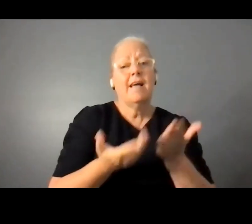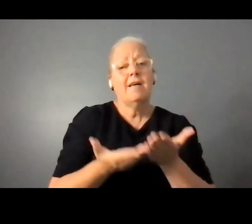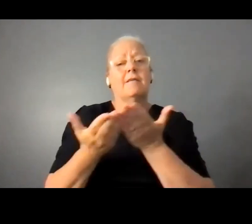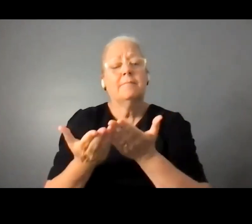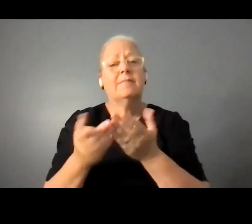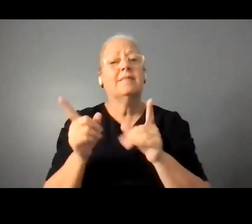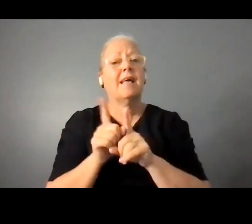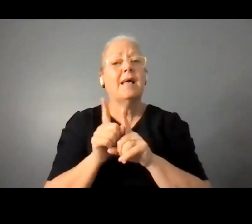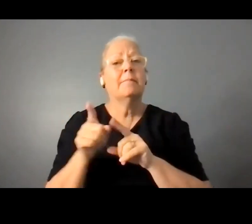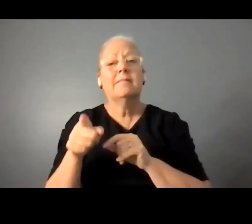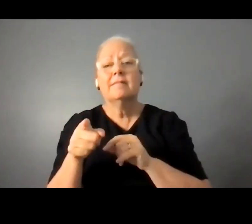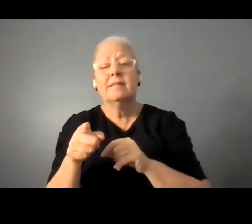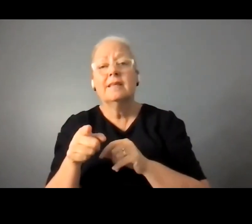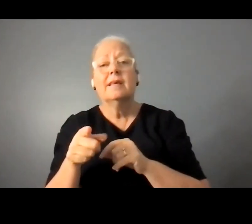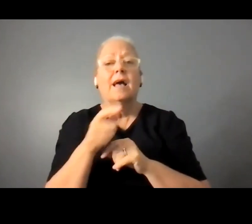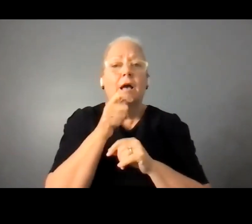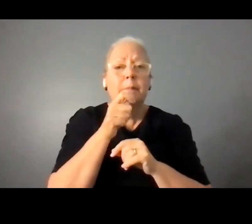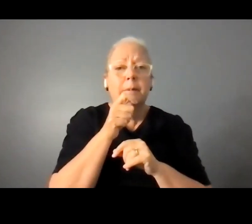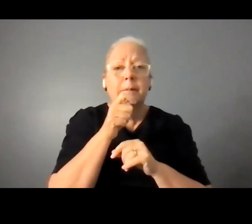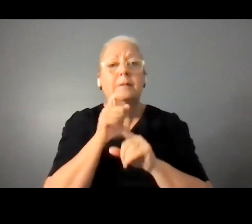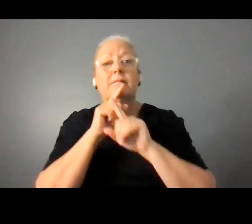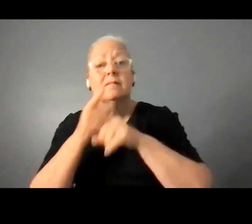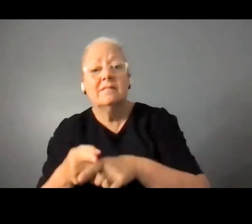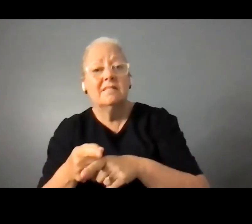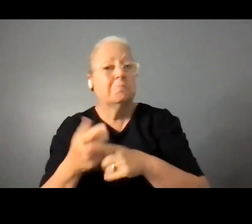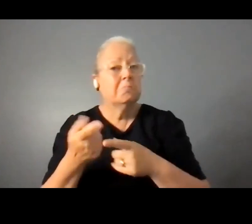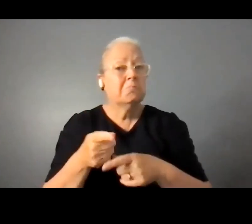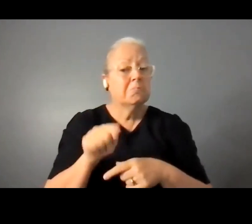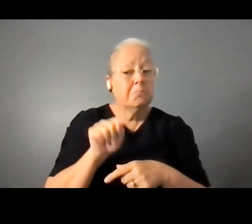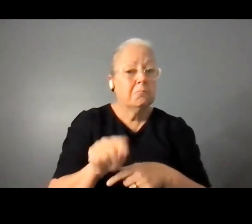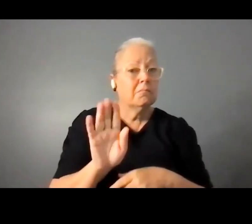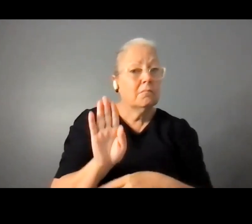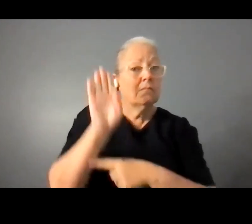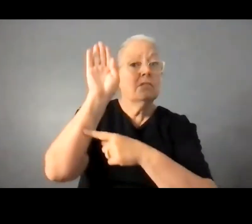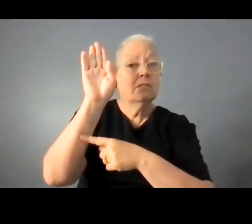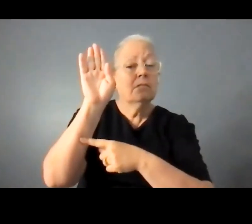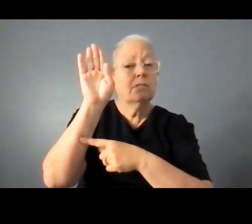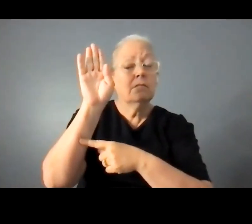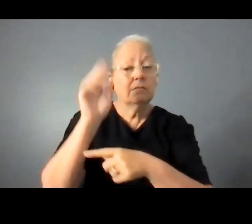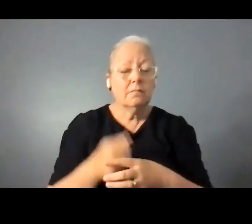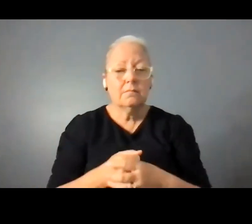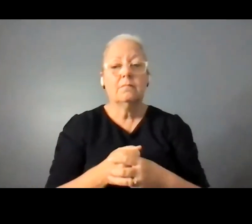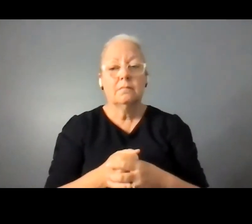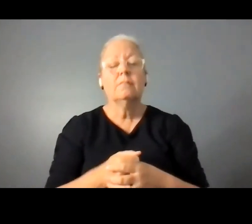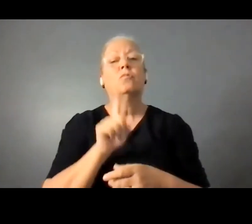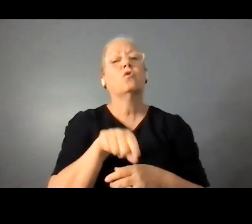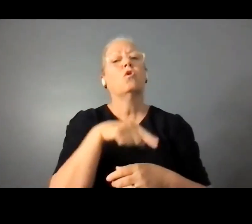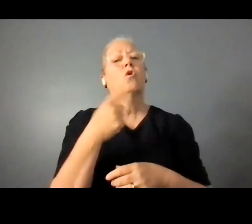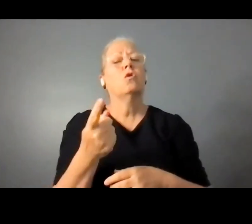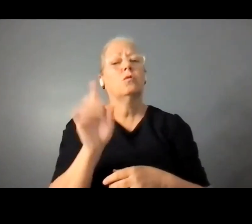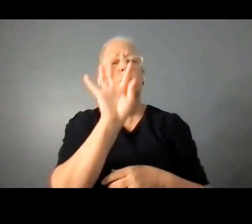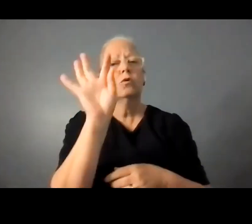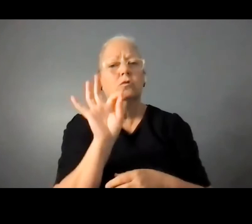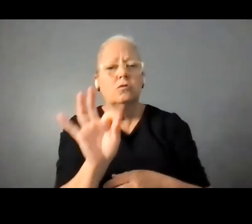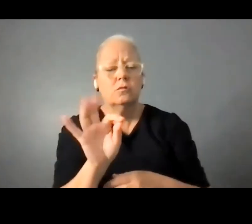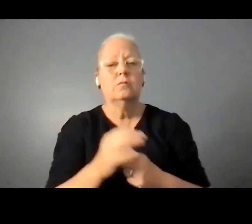can you please give access to these people? Just raise your hands so we can hear you. We have another question before